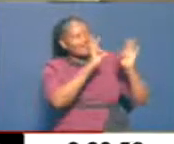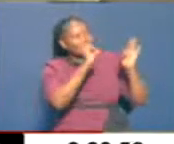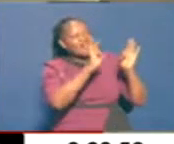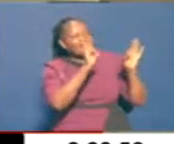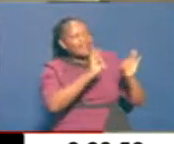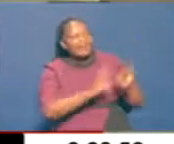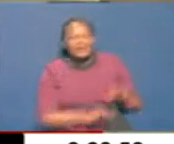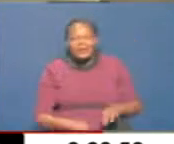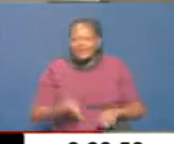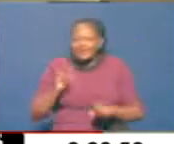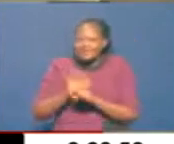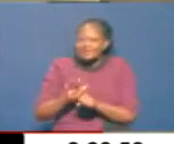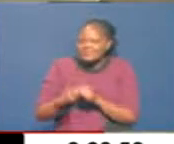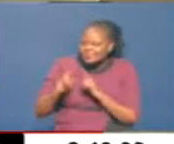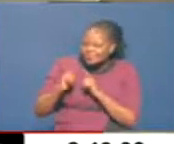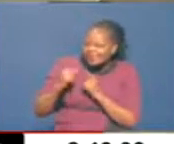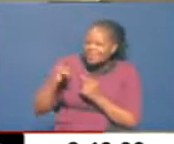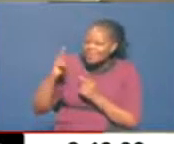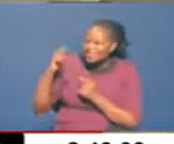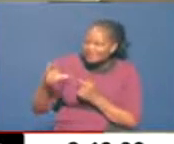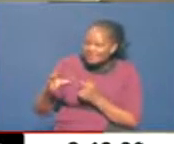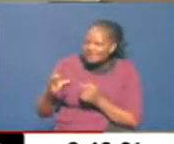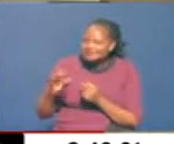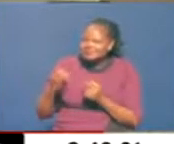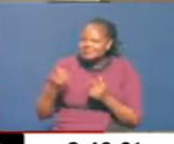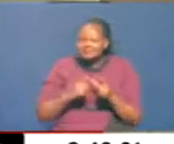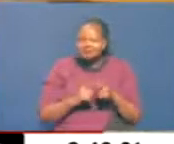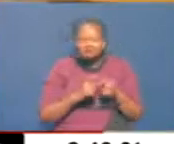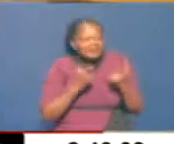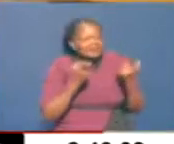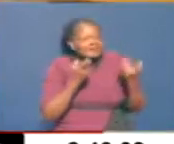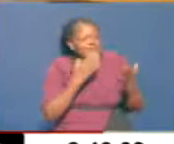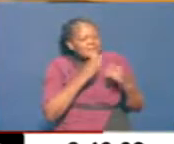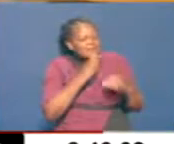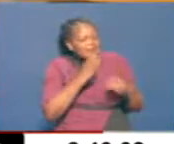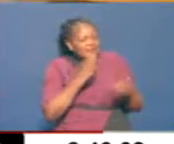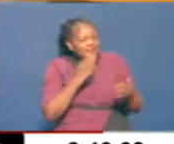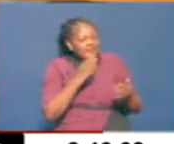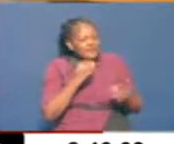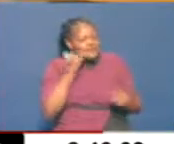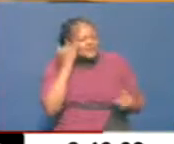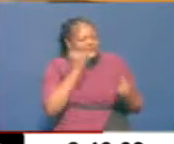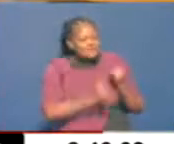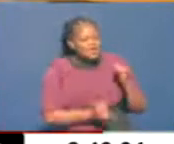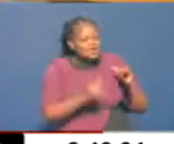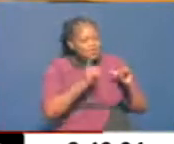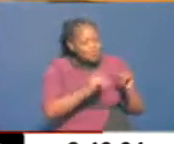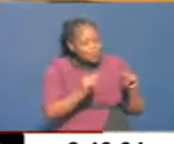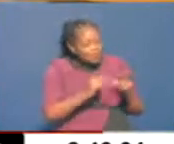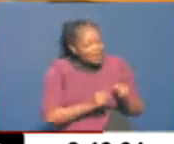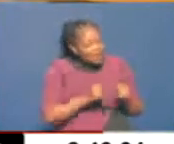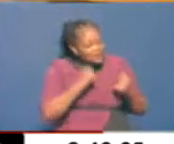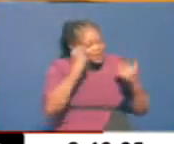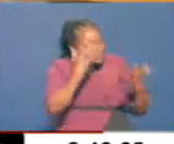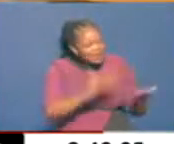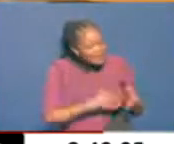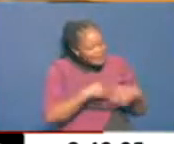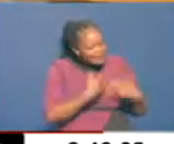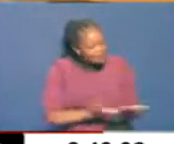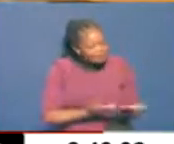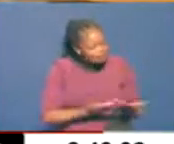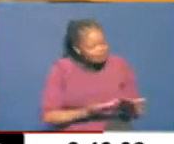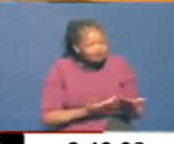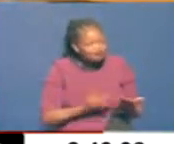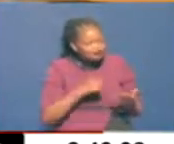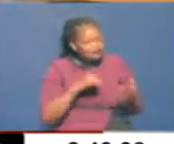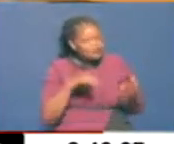to discuss on the UHC journey. There's so much to talk about, but maybe parting shot. I welcome your parting shot on, do you pride